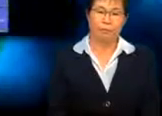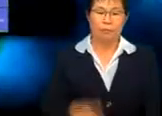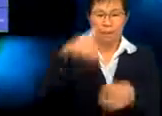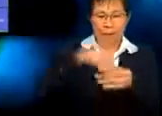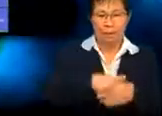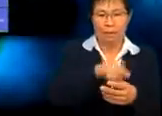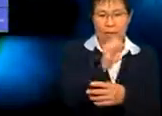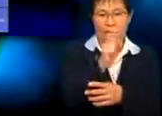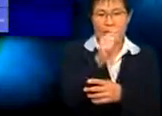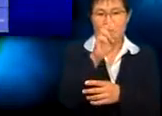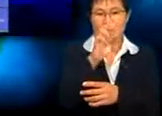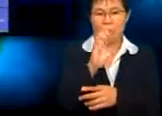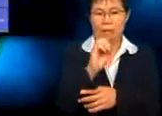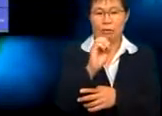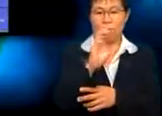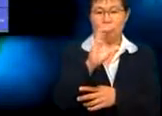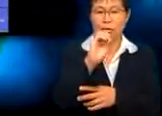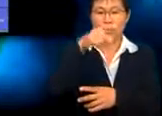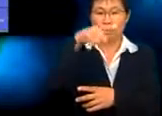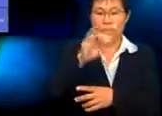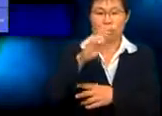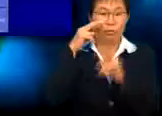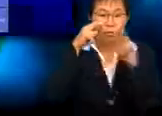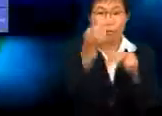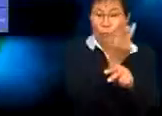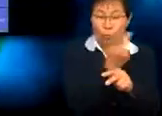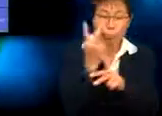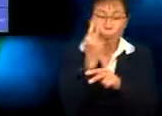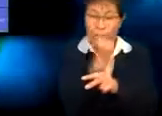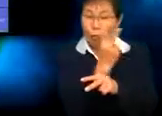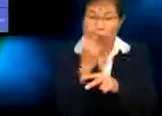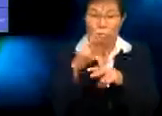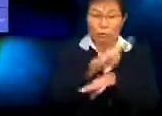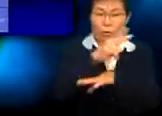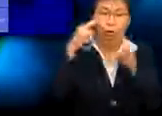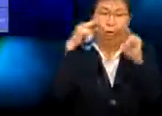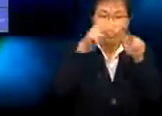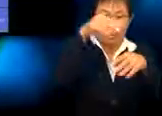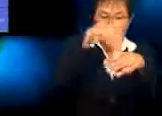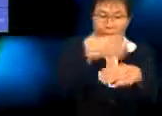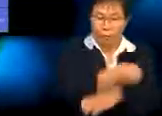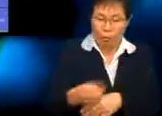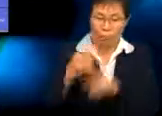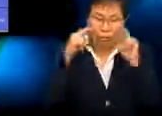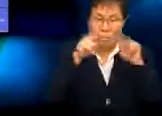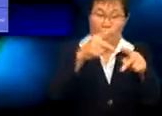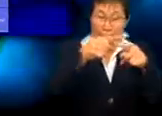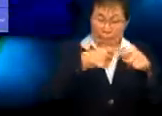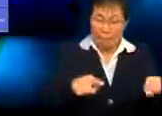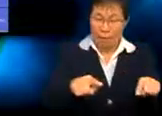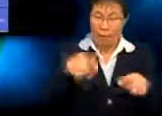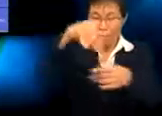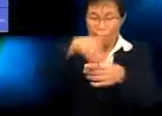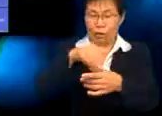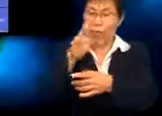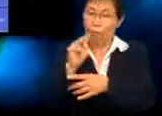In stereoscopic vision, both eyes are used when looking at an object. But